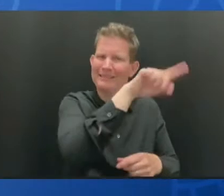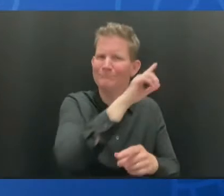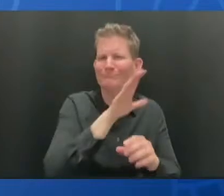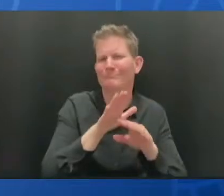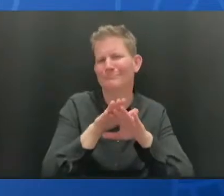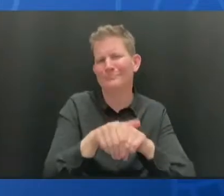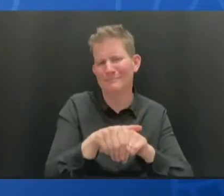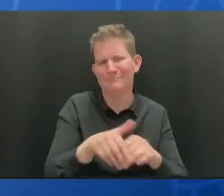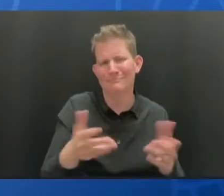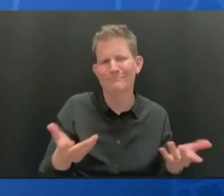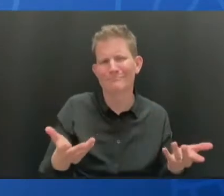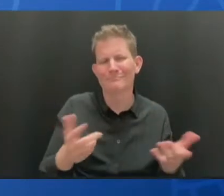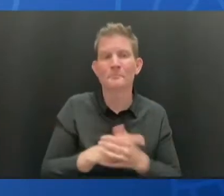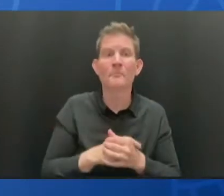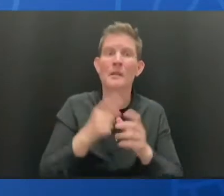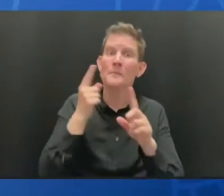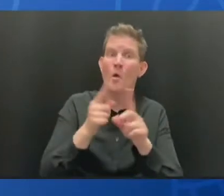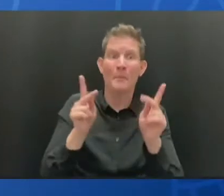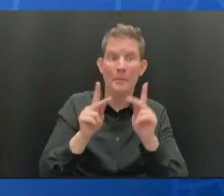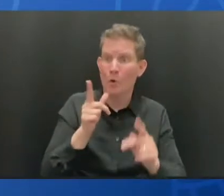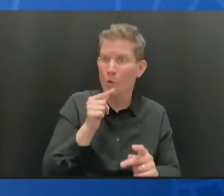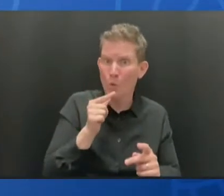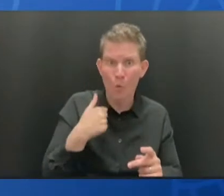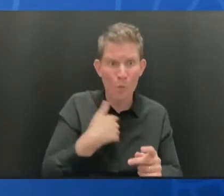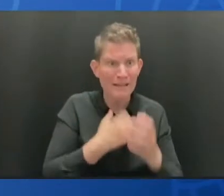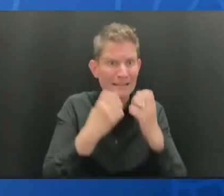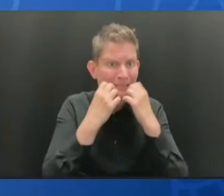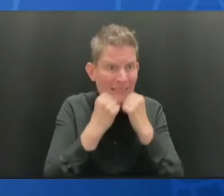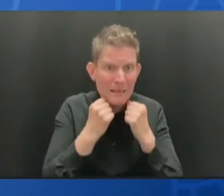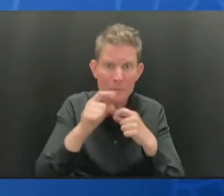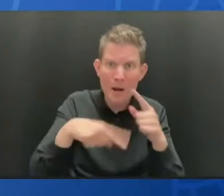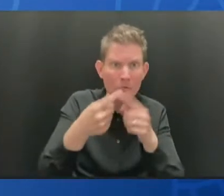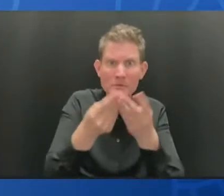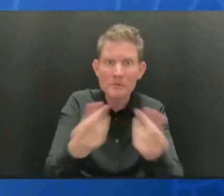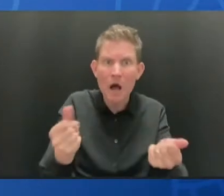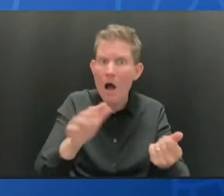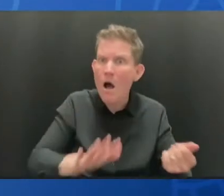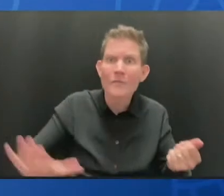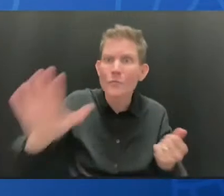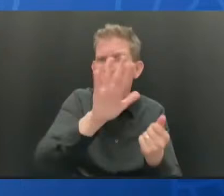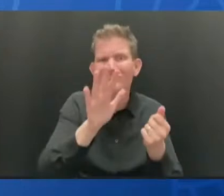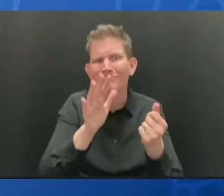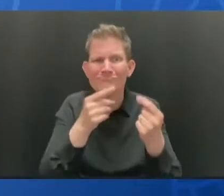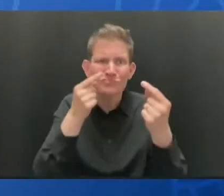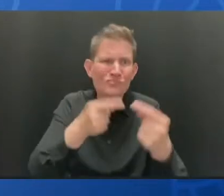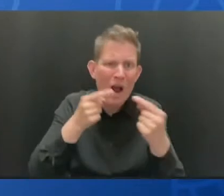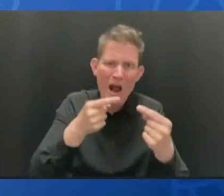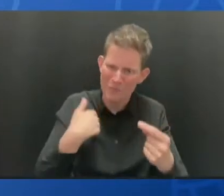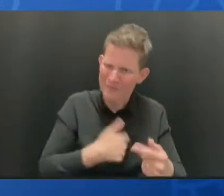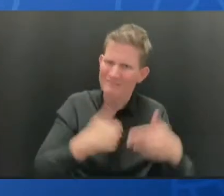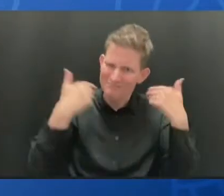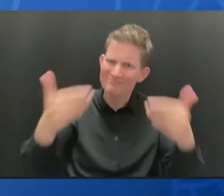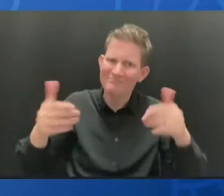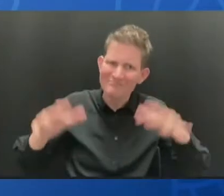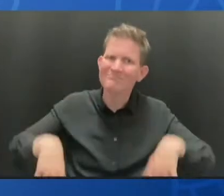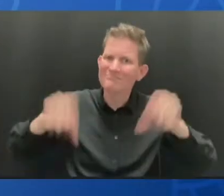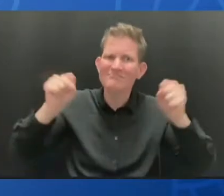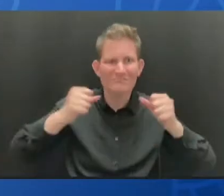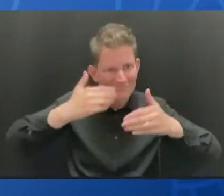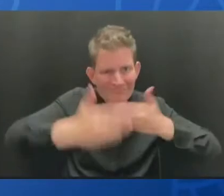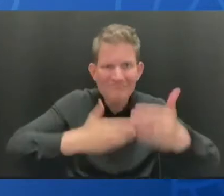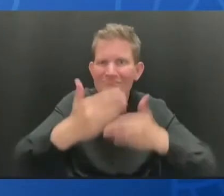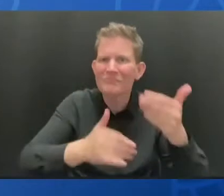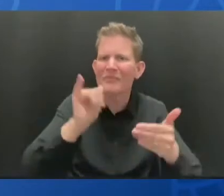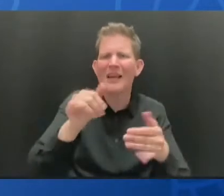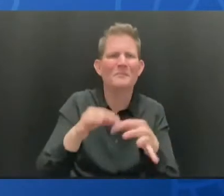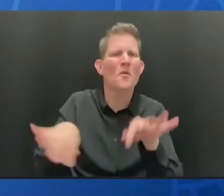solving this problem are taking action and moving it forward, and that's what counts. That's what matters. Yes, Andrea. Yes, ma'am.